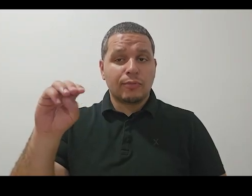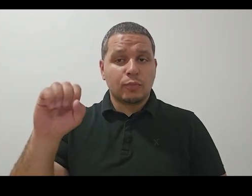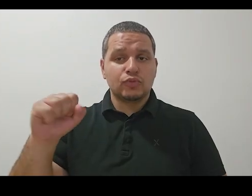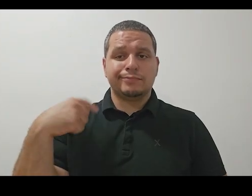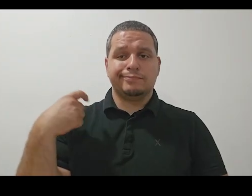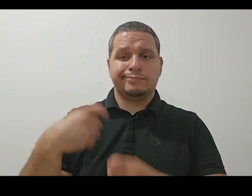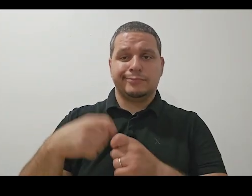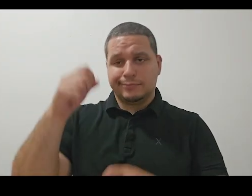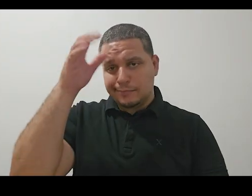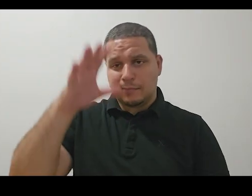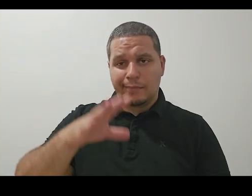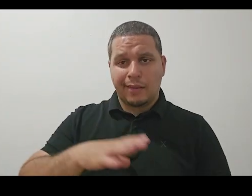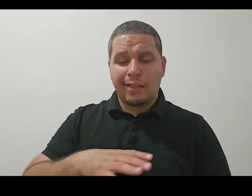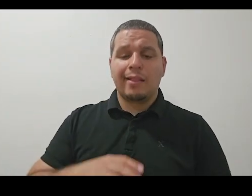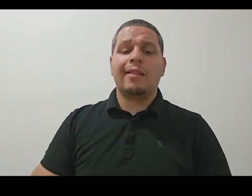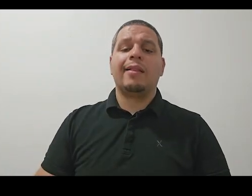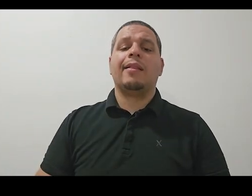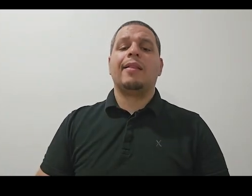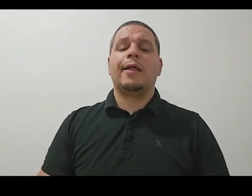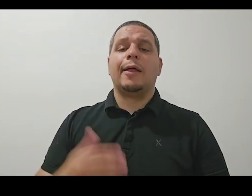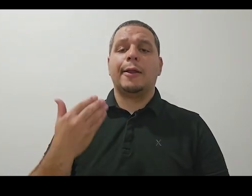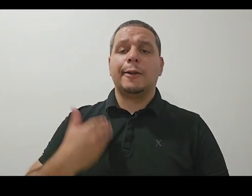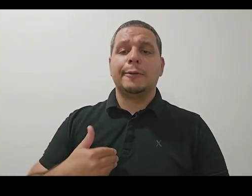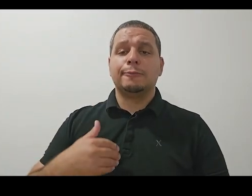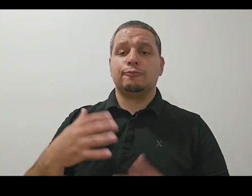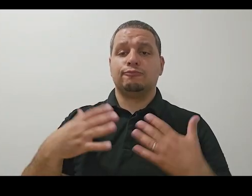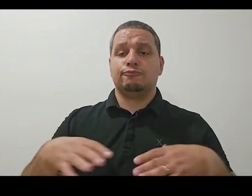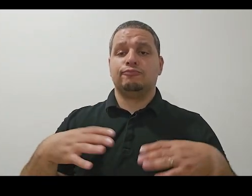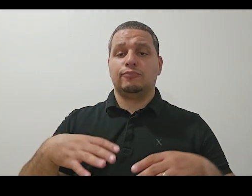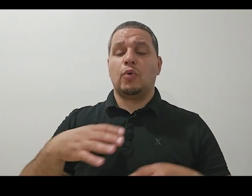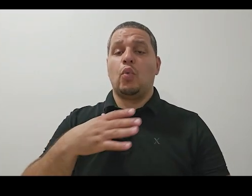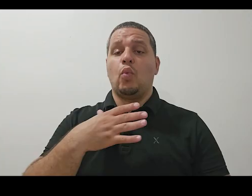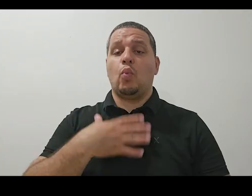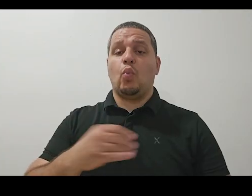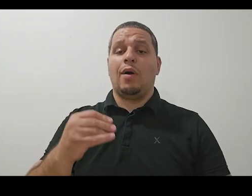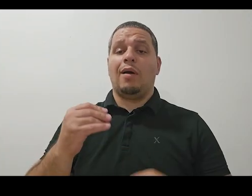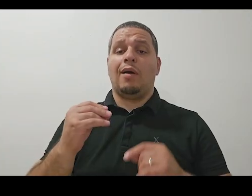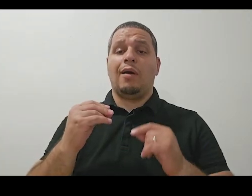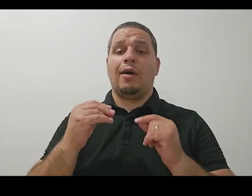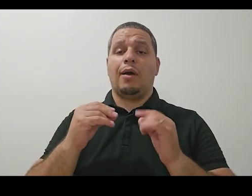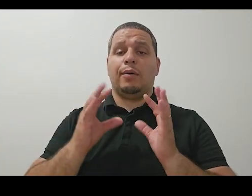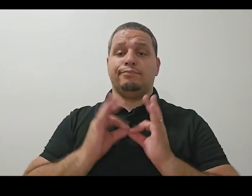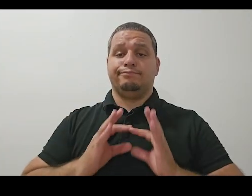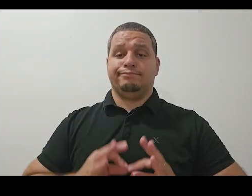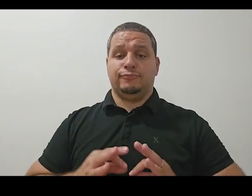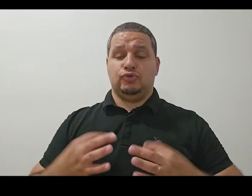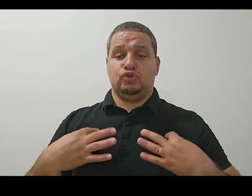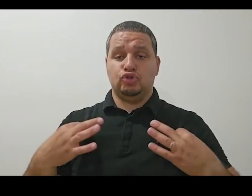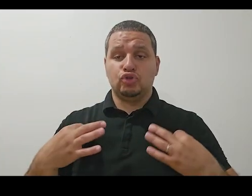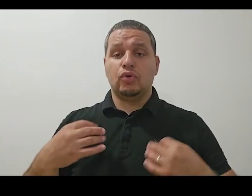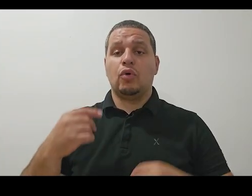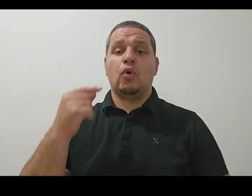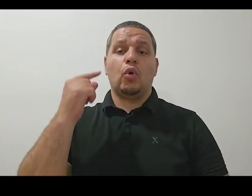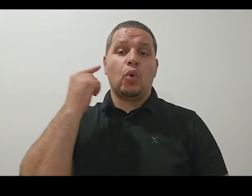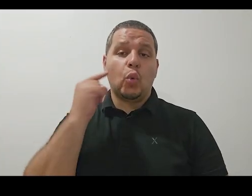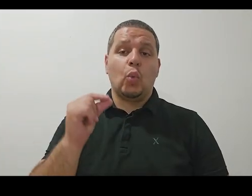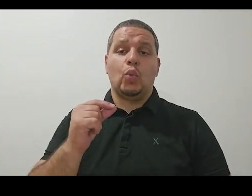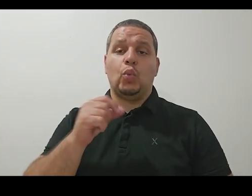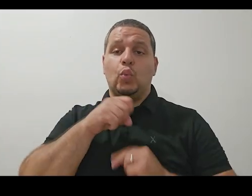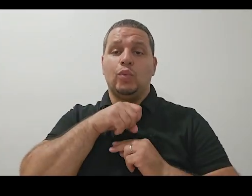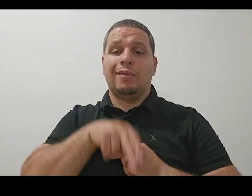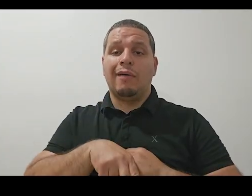male. I am wearing a white collar shirt, gold tie,